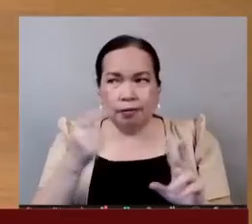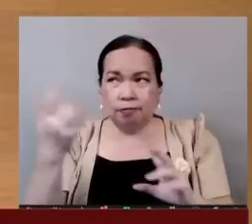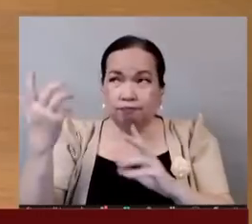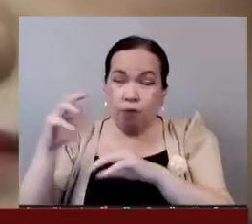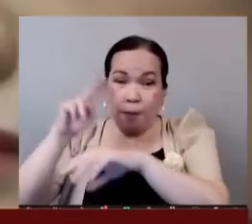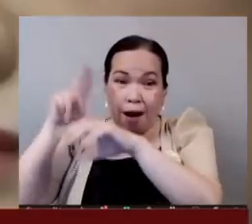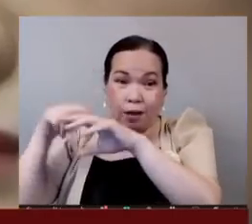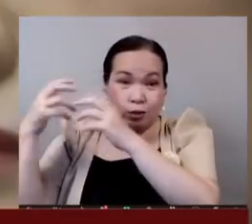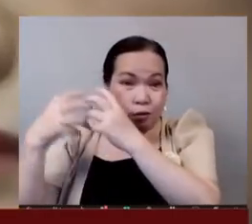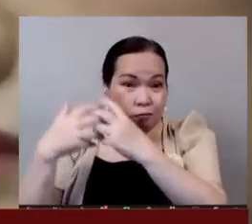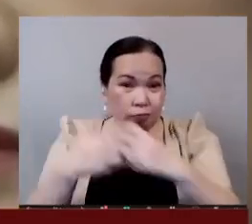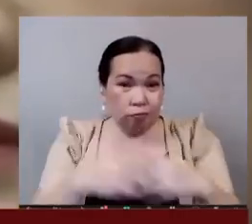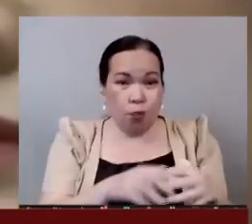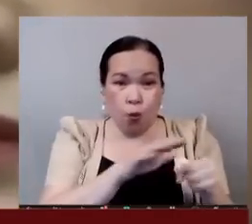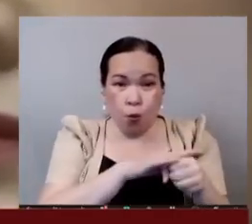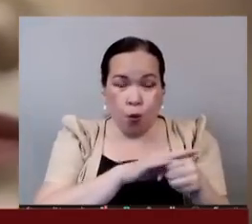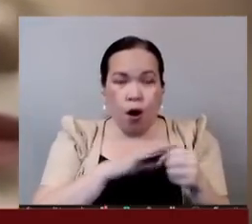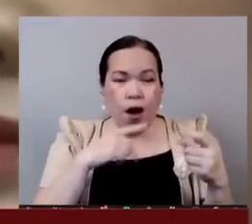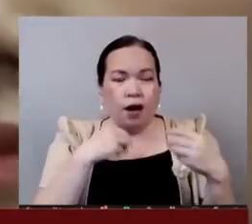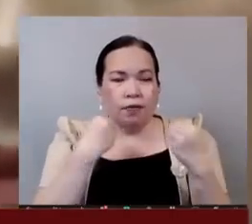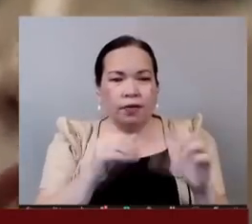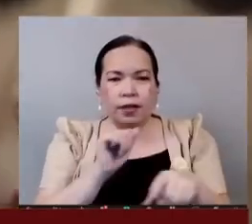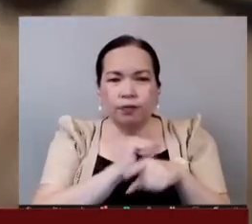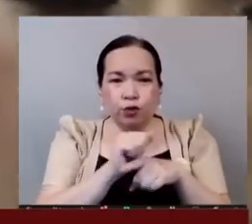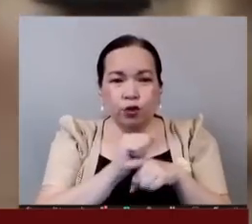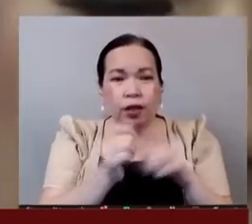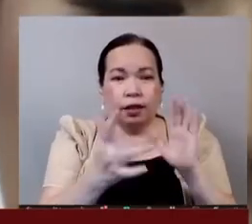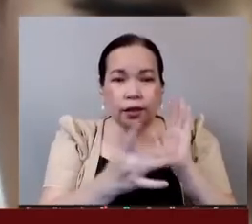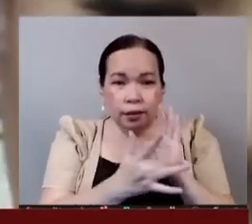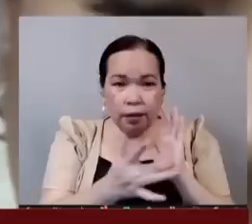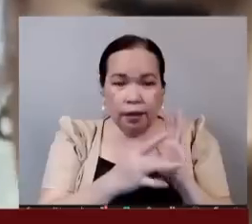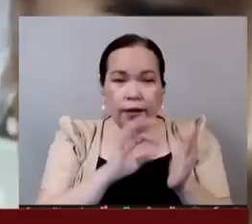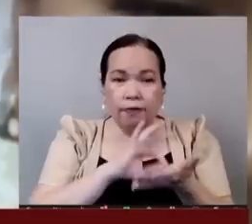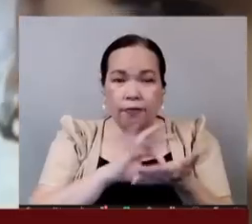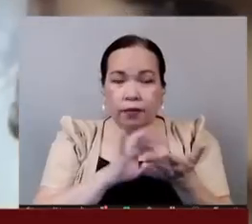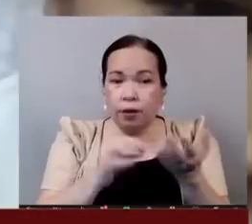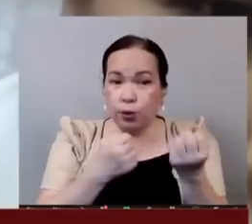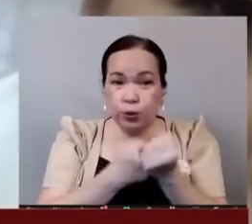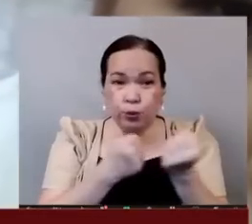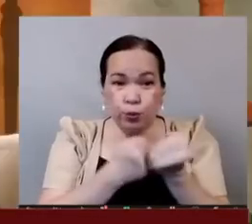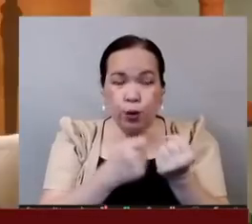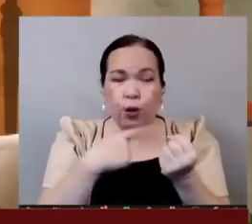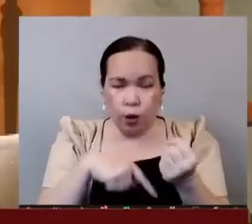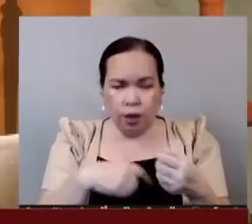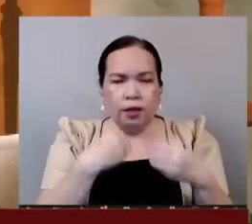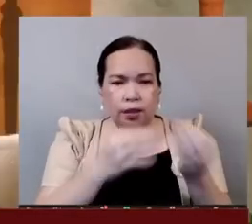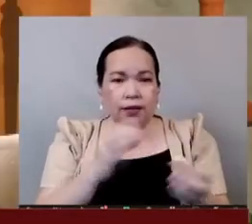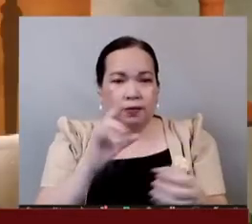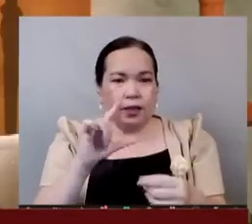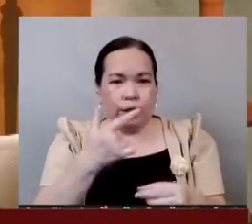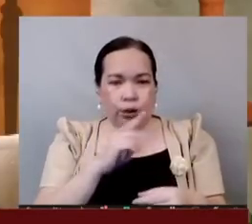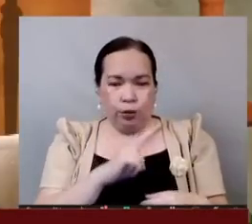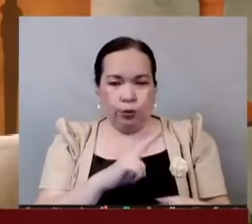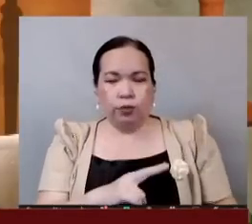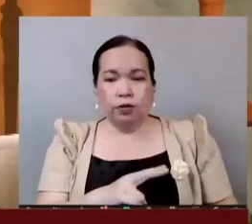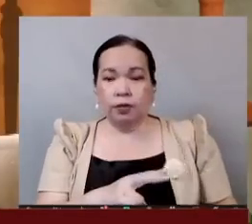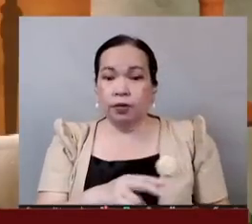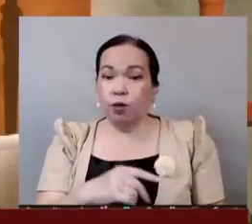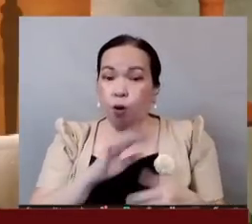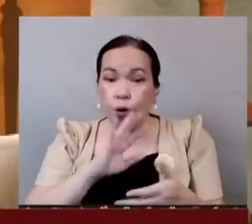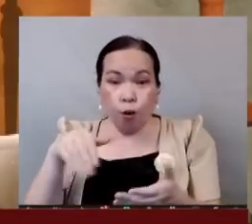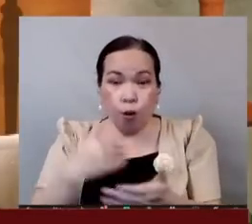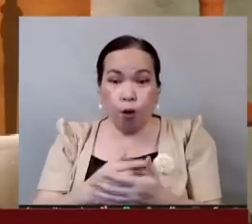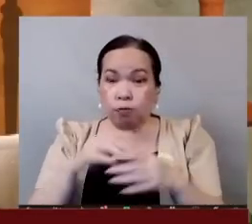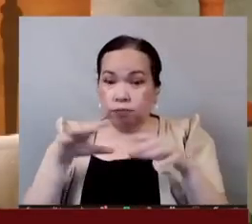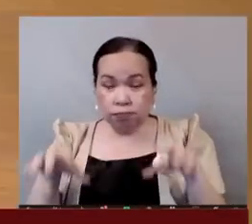necessary technical and financial assistance is being extended to our local governments. In everything that we do,